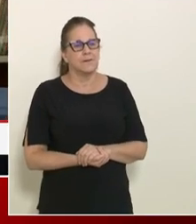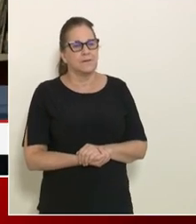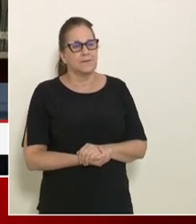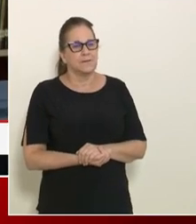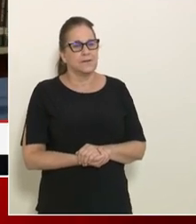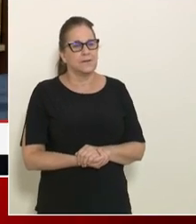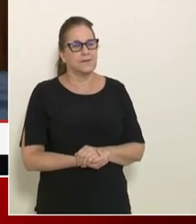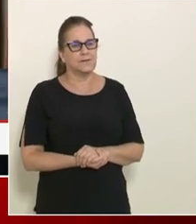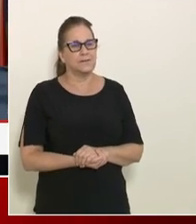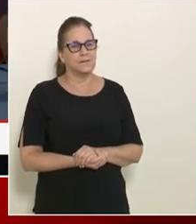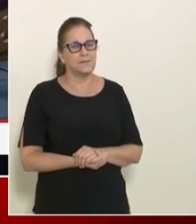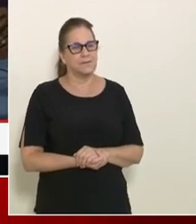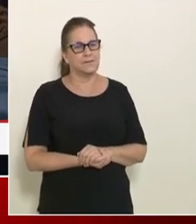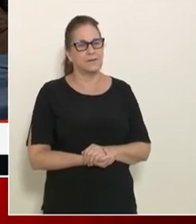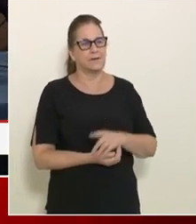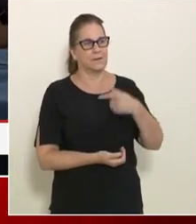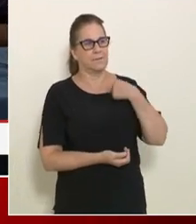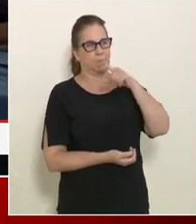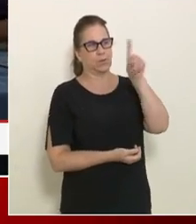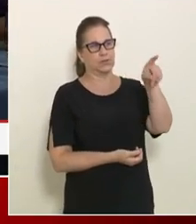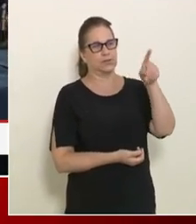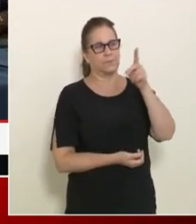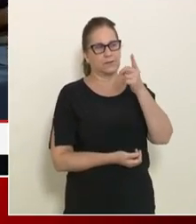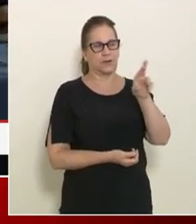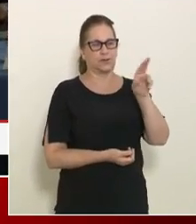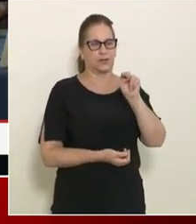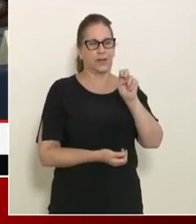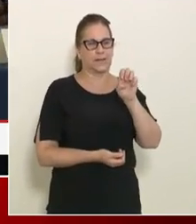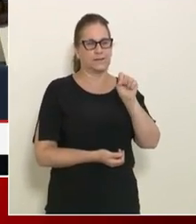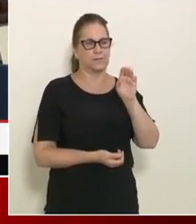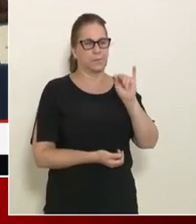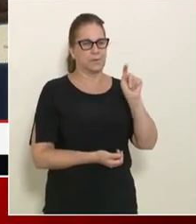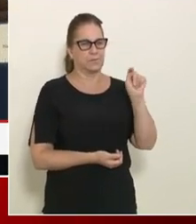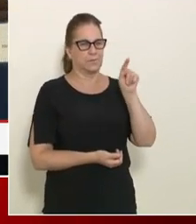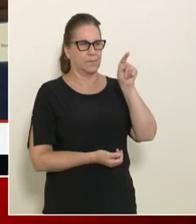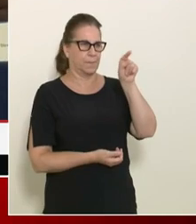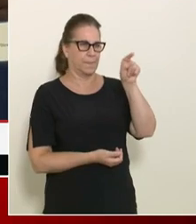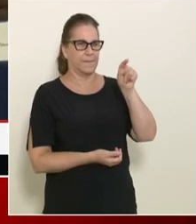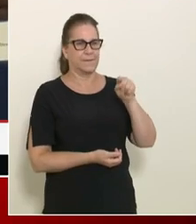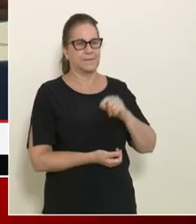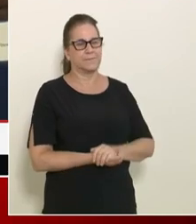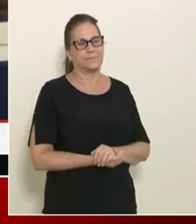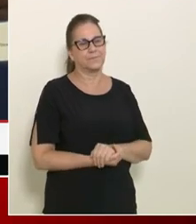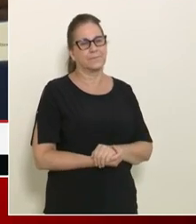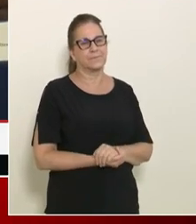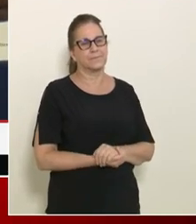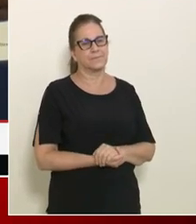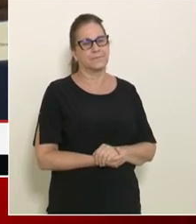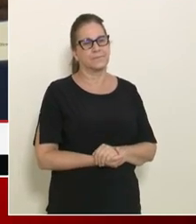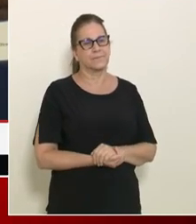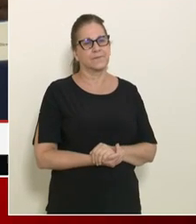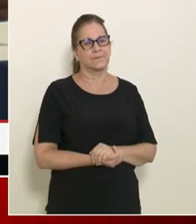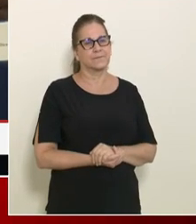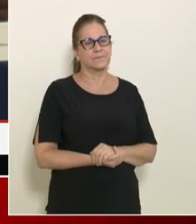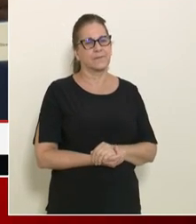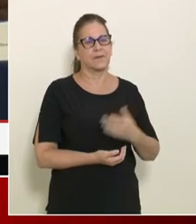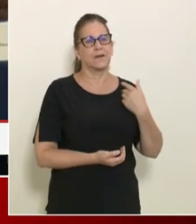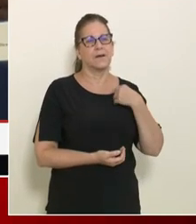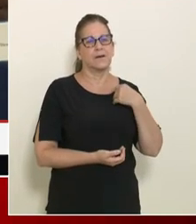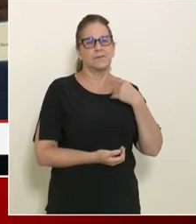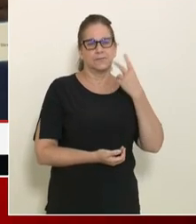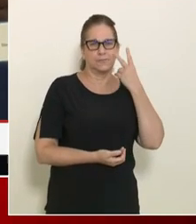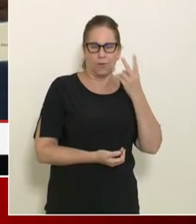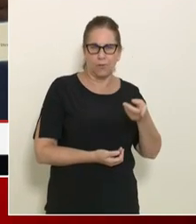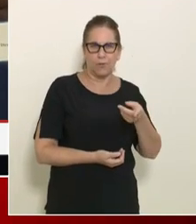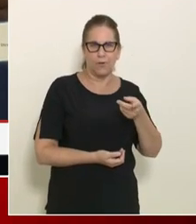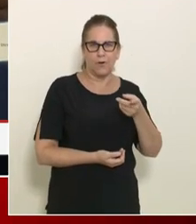Rehoboth called it a little bit of bad timing, pushed back on the fact that they said it was a data anomaly. You just talk about why Delaware remains